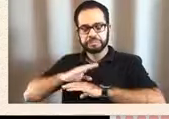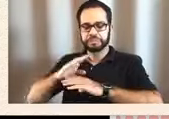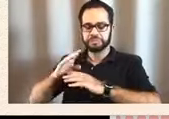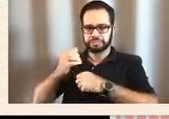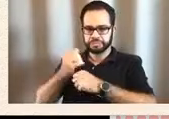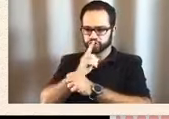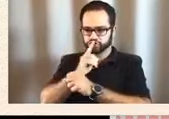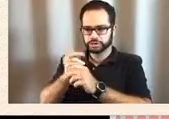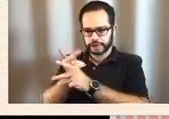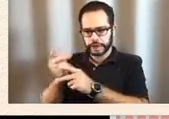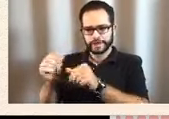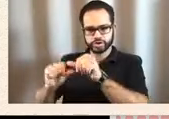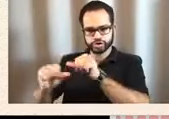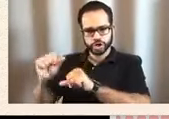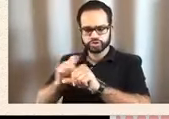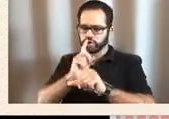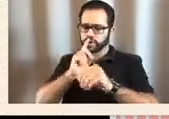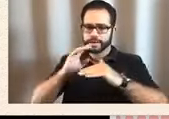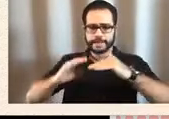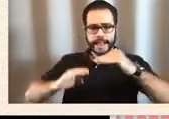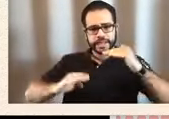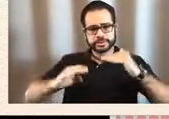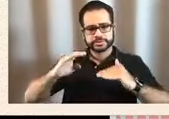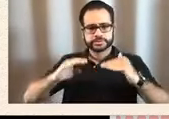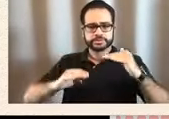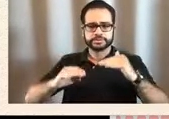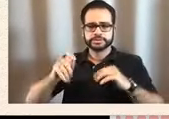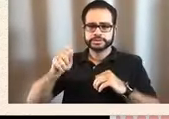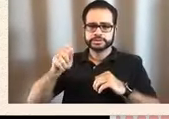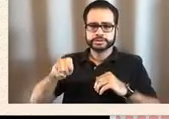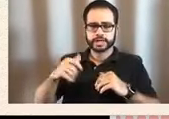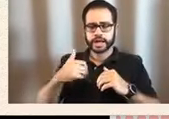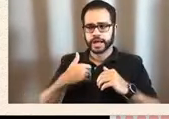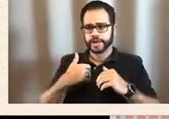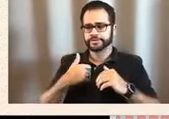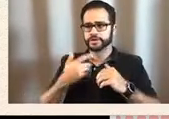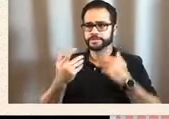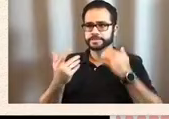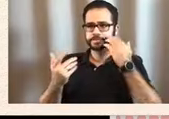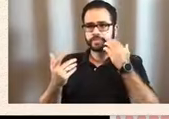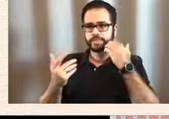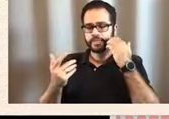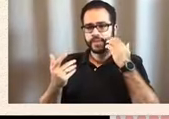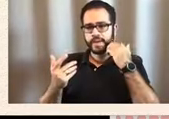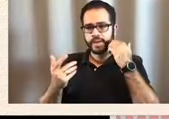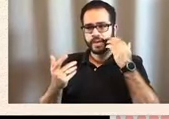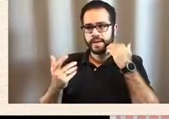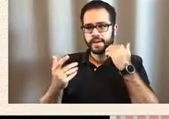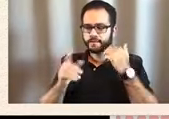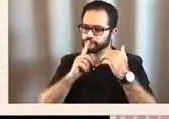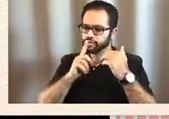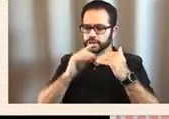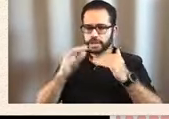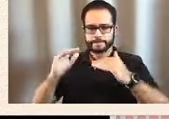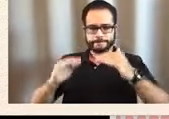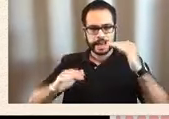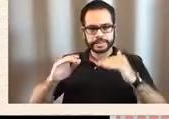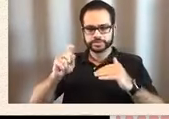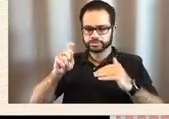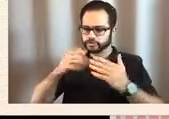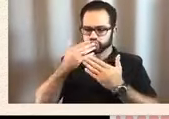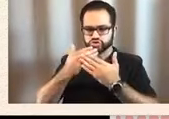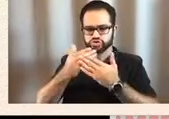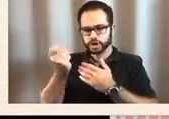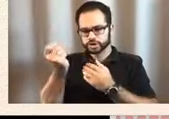a balance. It needs to be one of understanding of one another, and you're